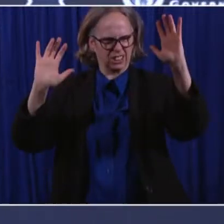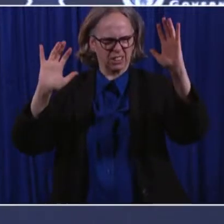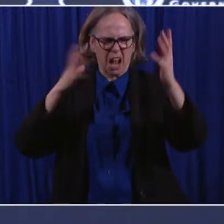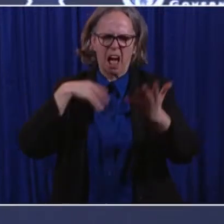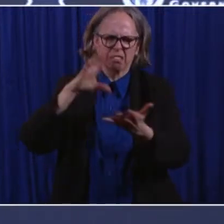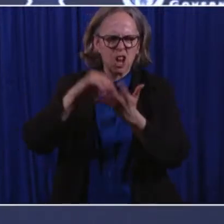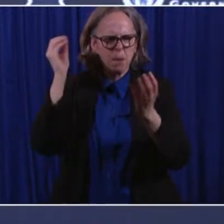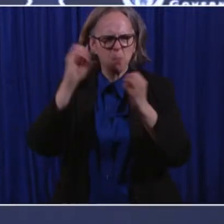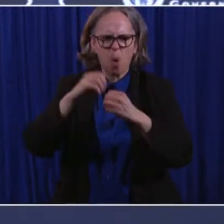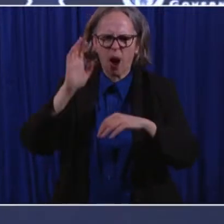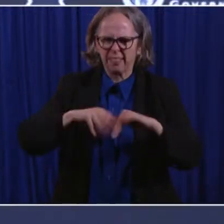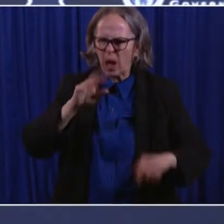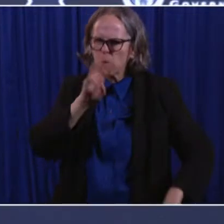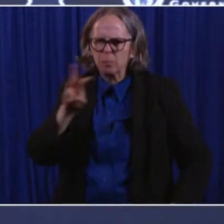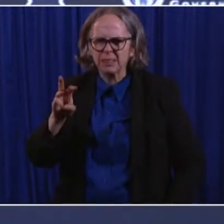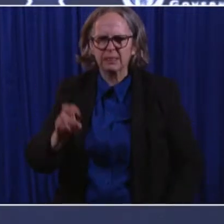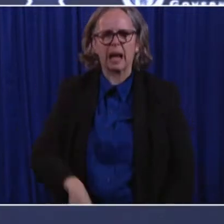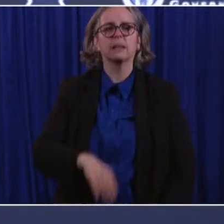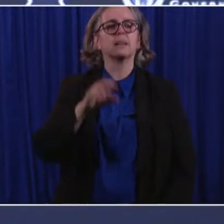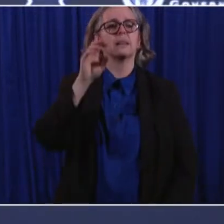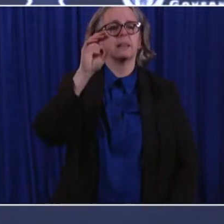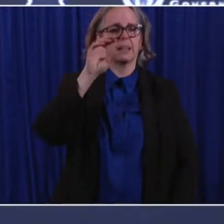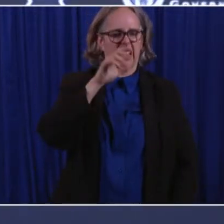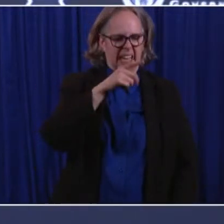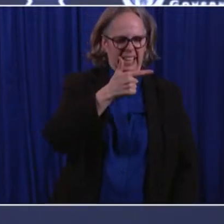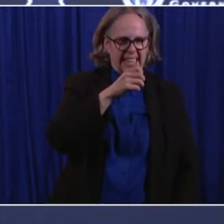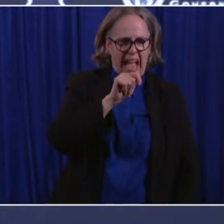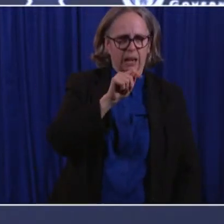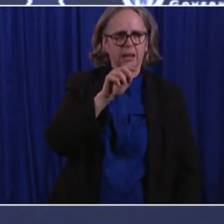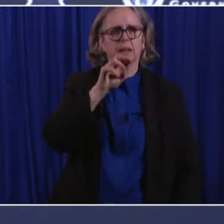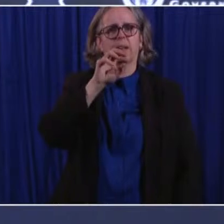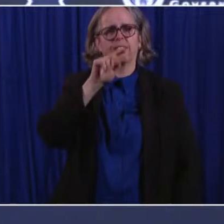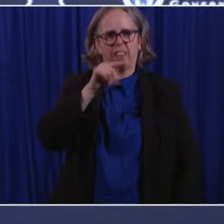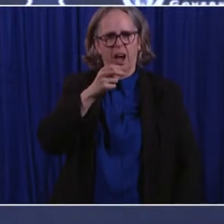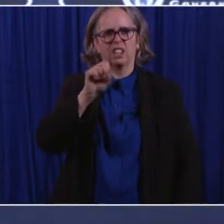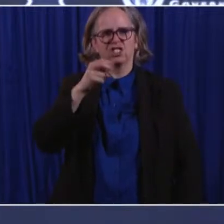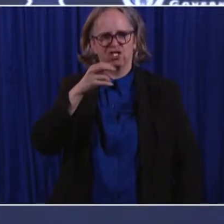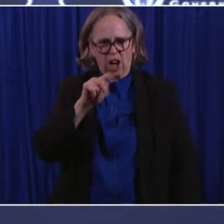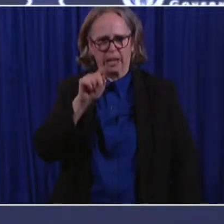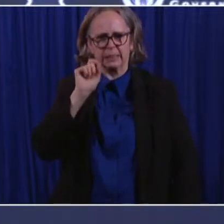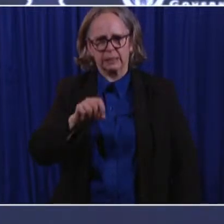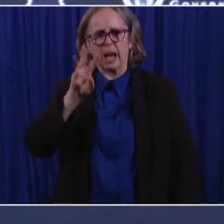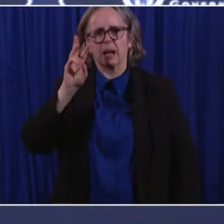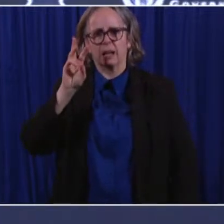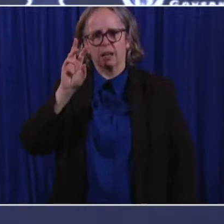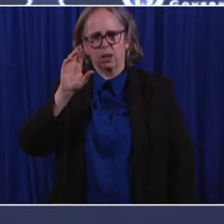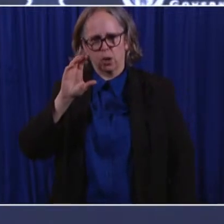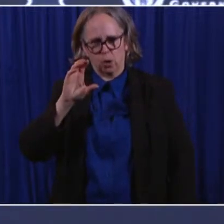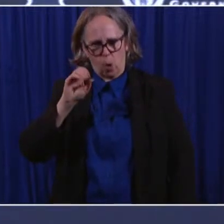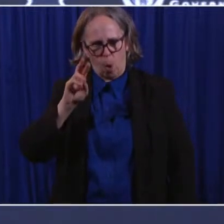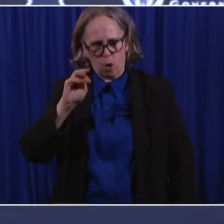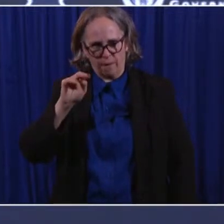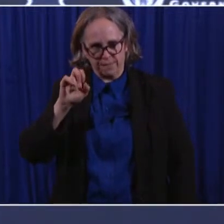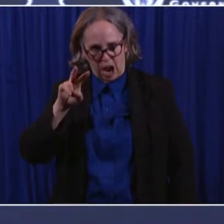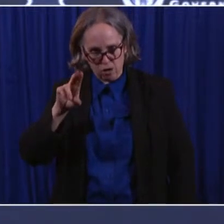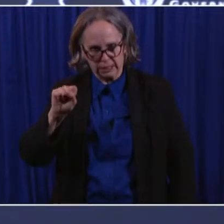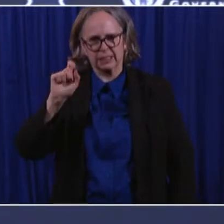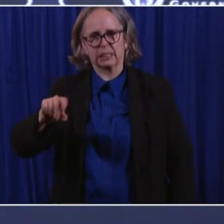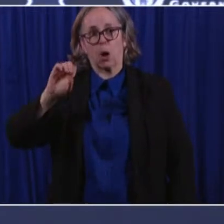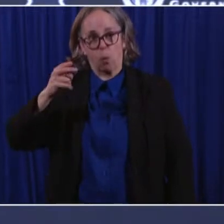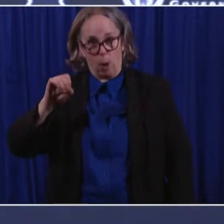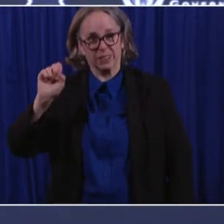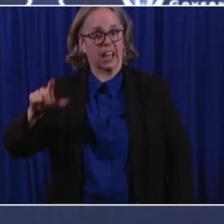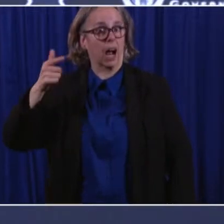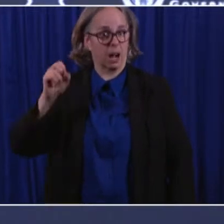Anthony, thank you very much. Anthony is actually here. Why don't you step to that mic over there, Anthony? And we are, I can't tell you how delighted we are to have